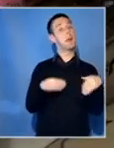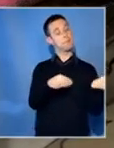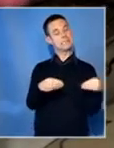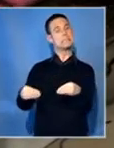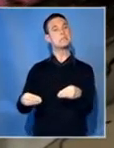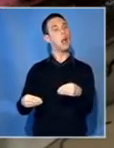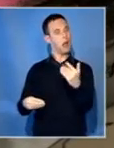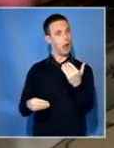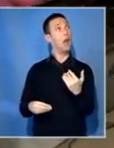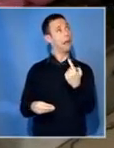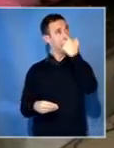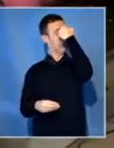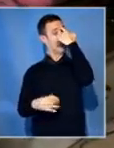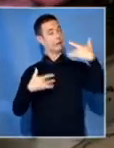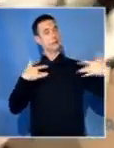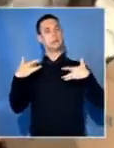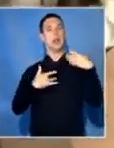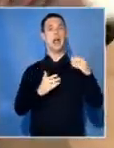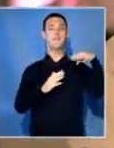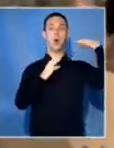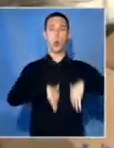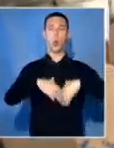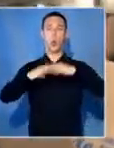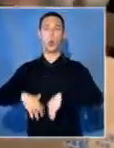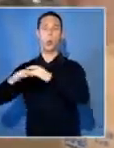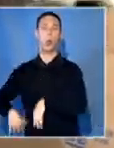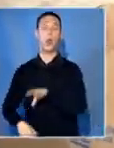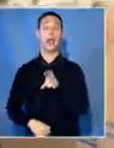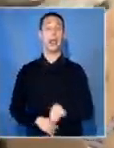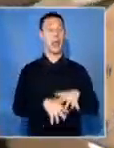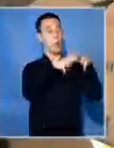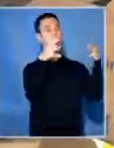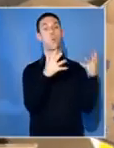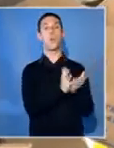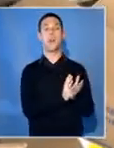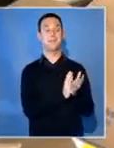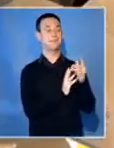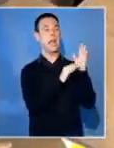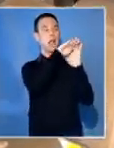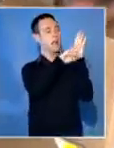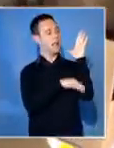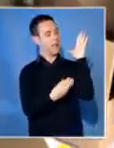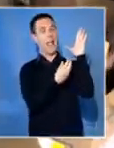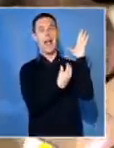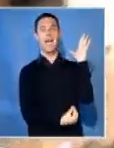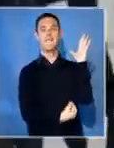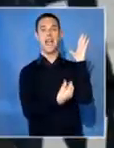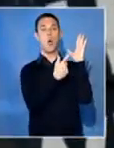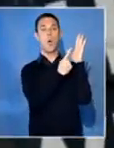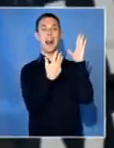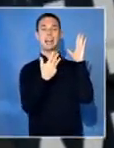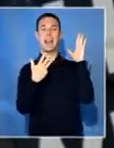The 2014 World Bank's Doing Business Index ranks Zimbabwe 170 out of 189